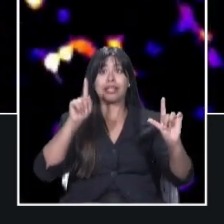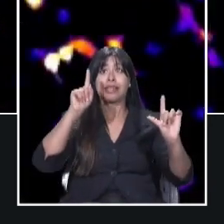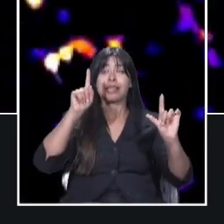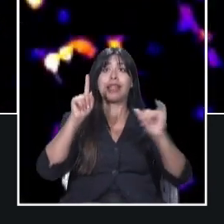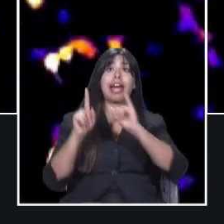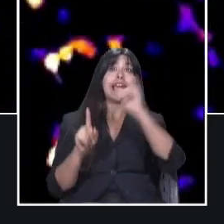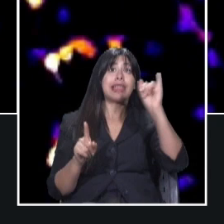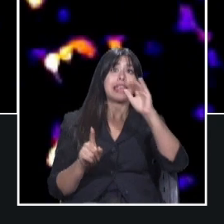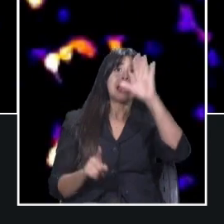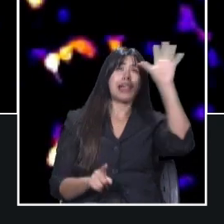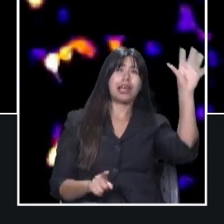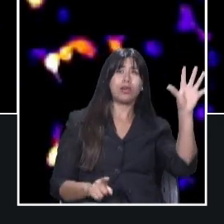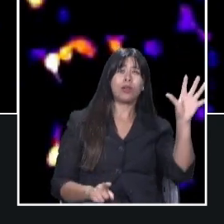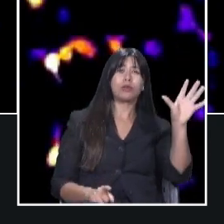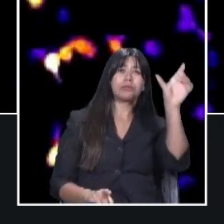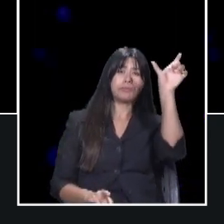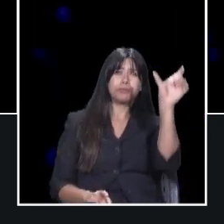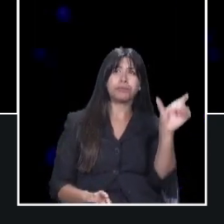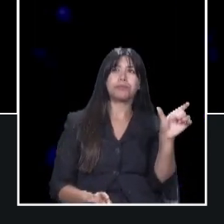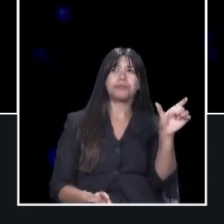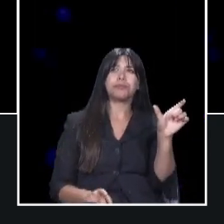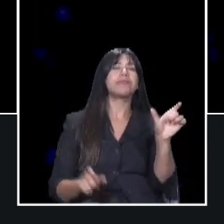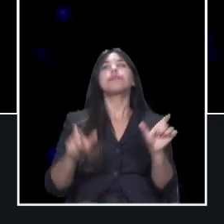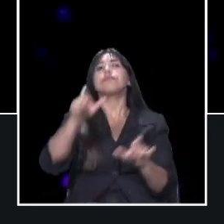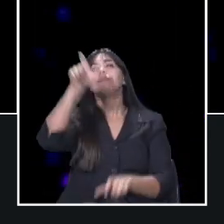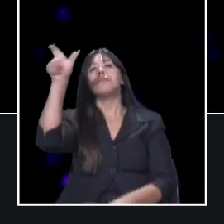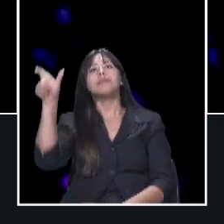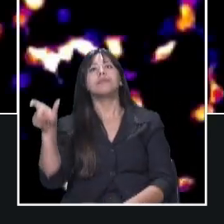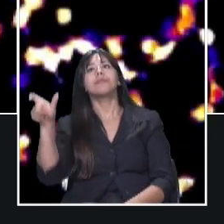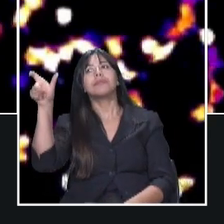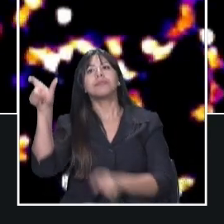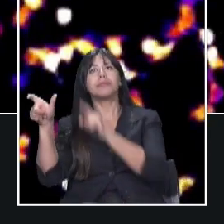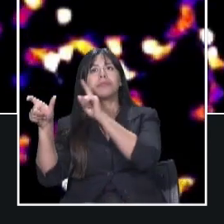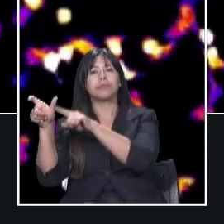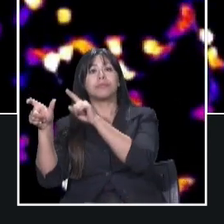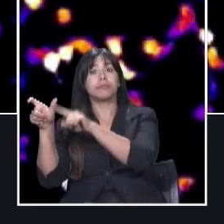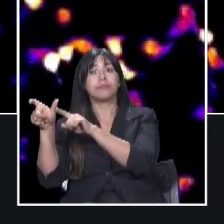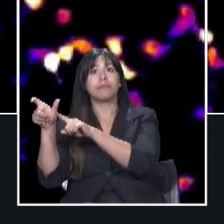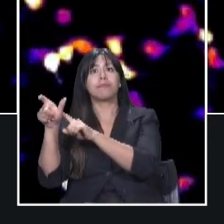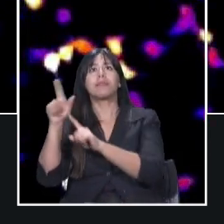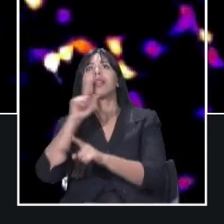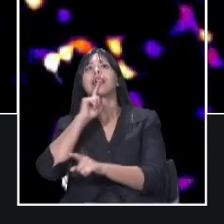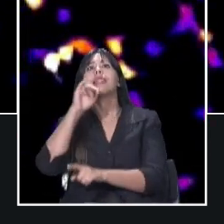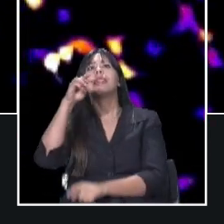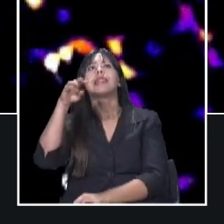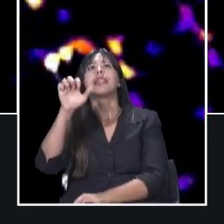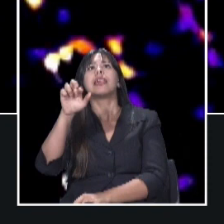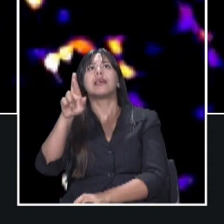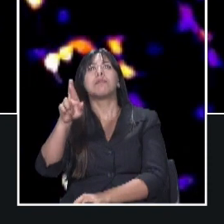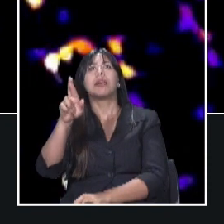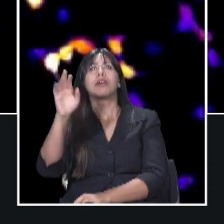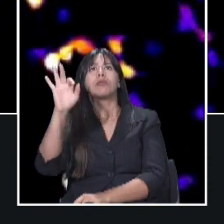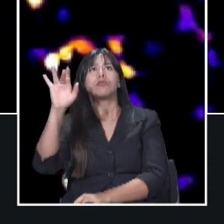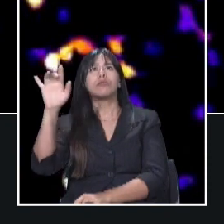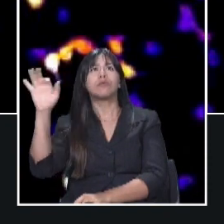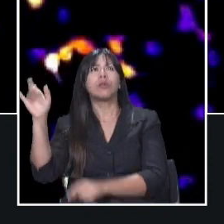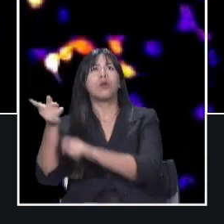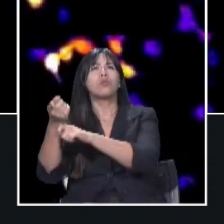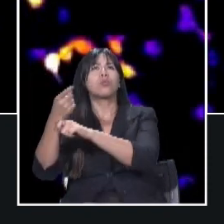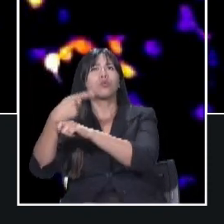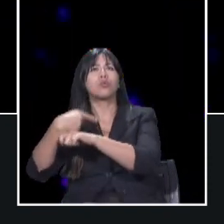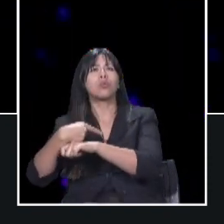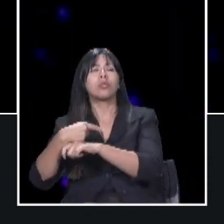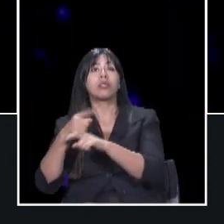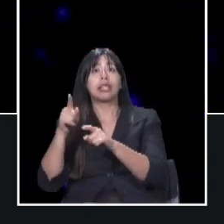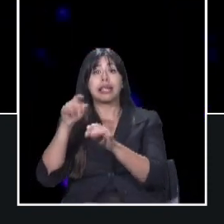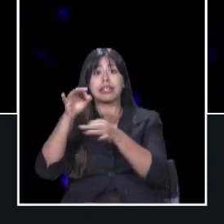timer. On the left picture, you have cells that have been genetically engineered that every time they